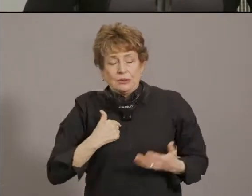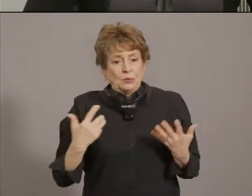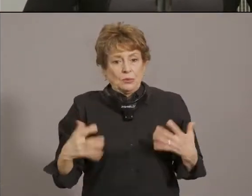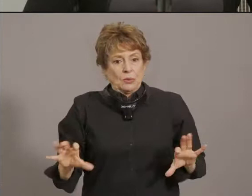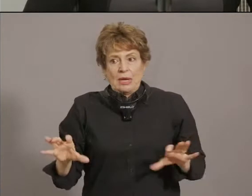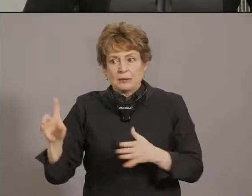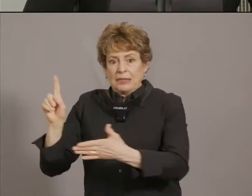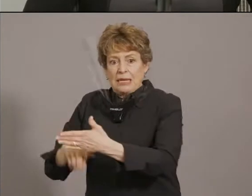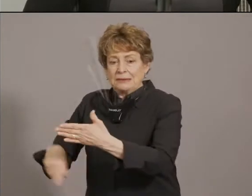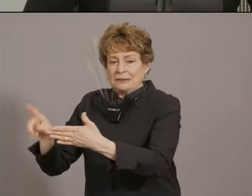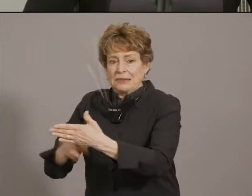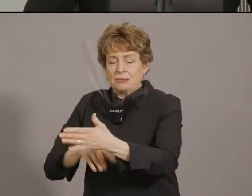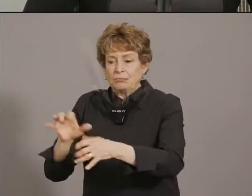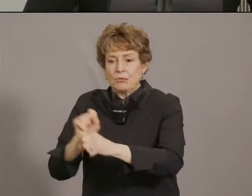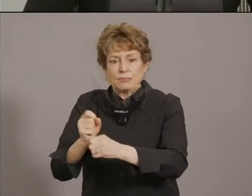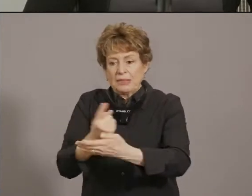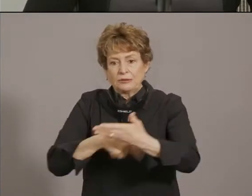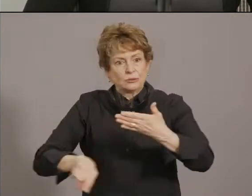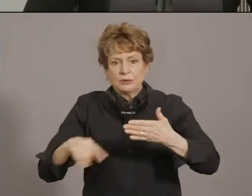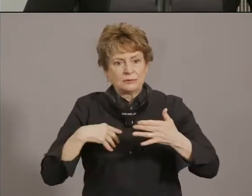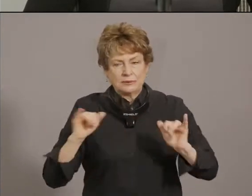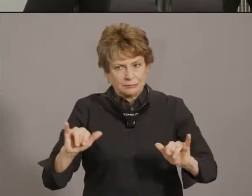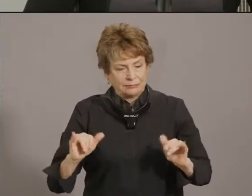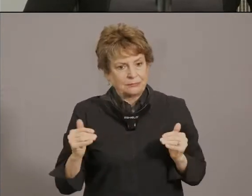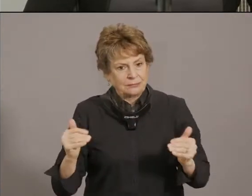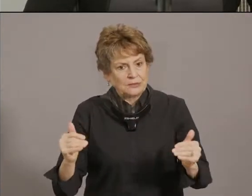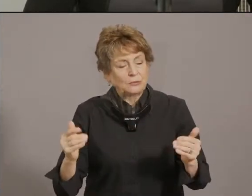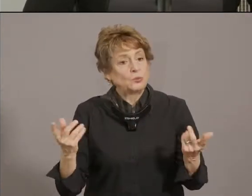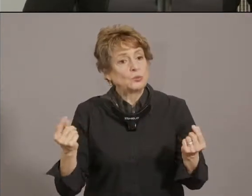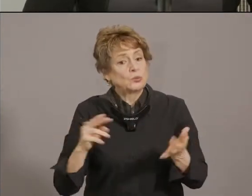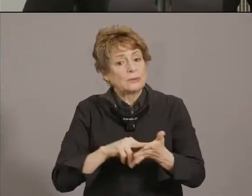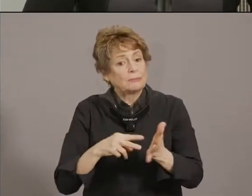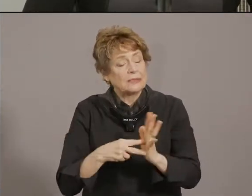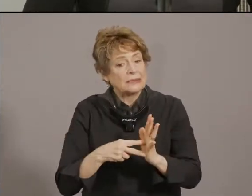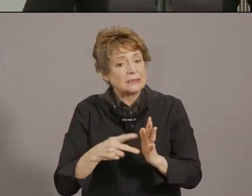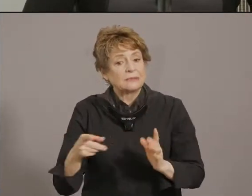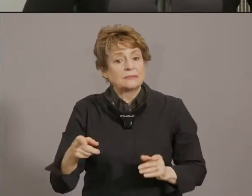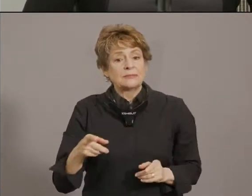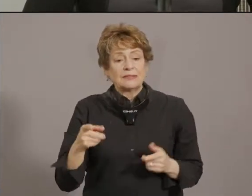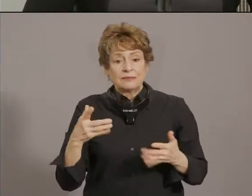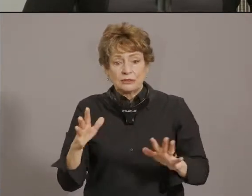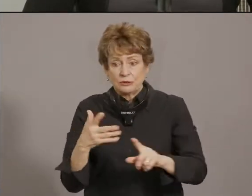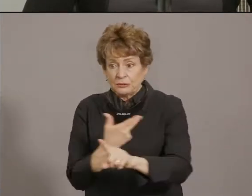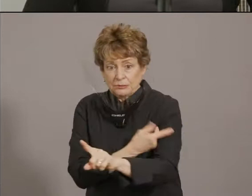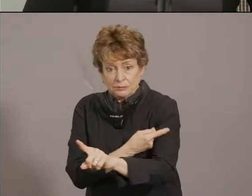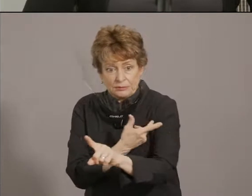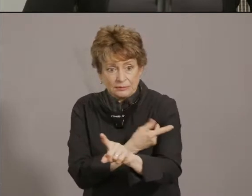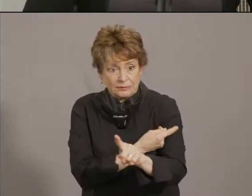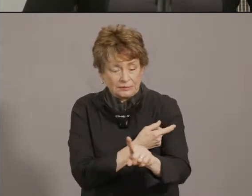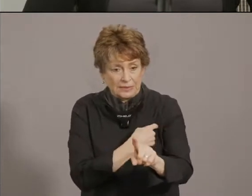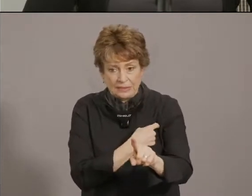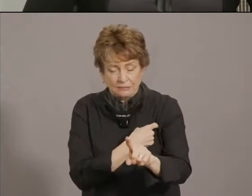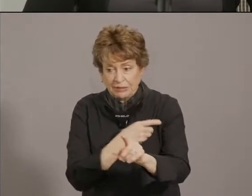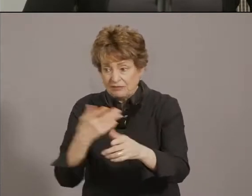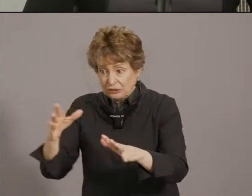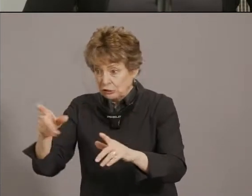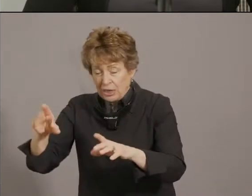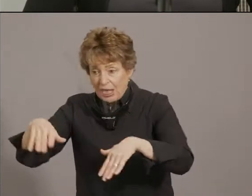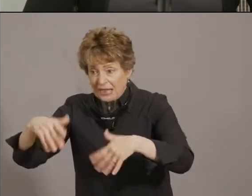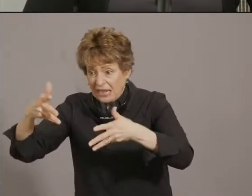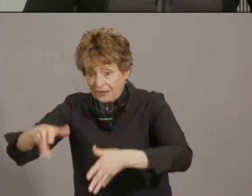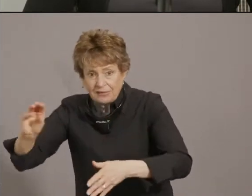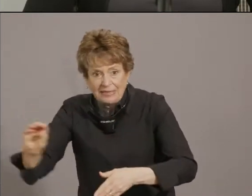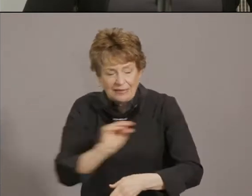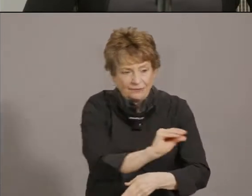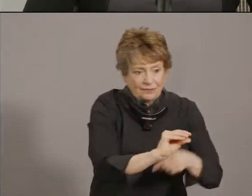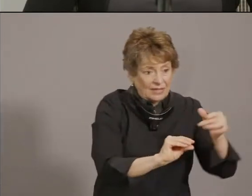numbers updated in our infographic that will go live Monday. But you can see that we have gotten pretty